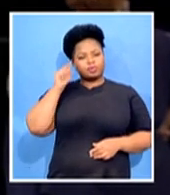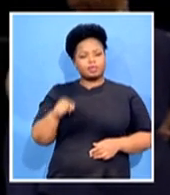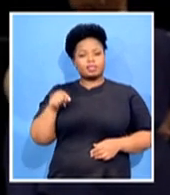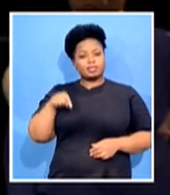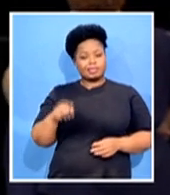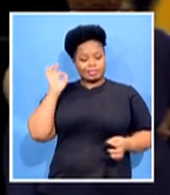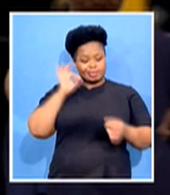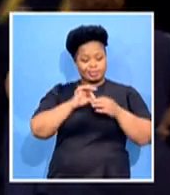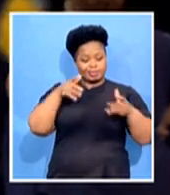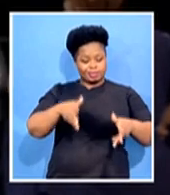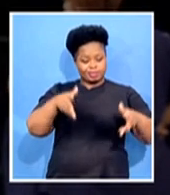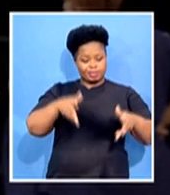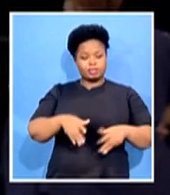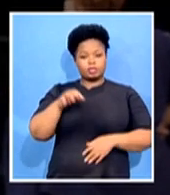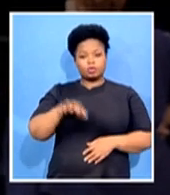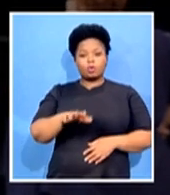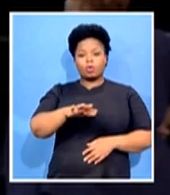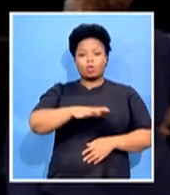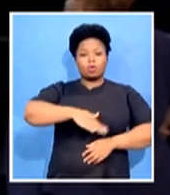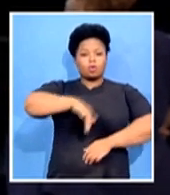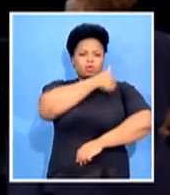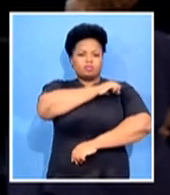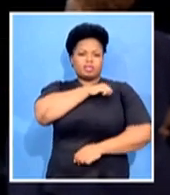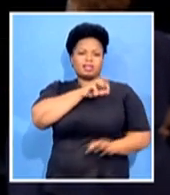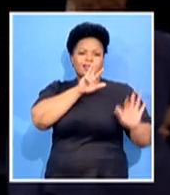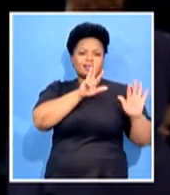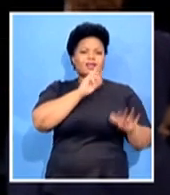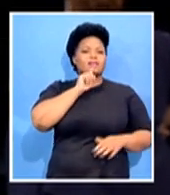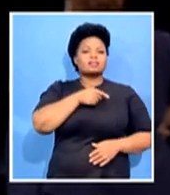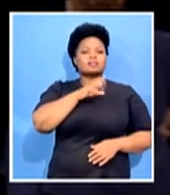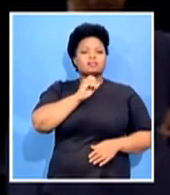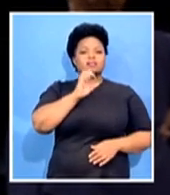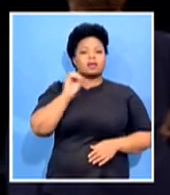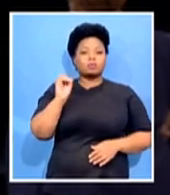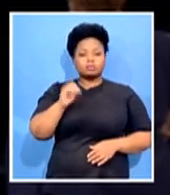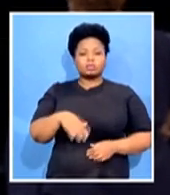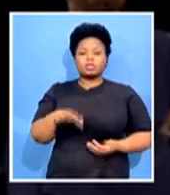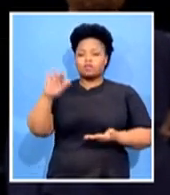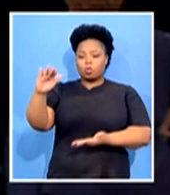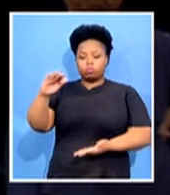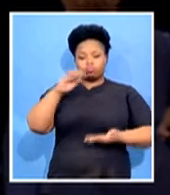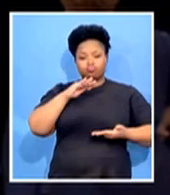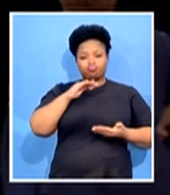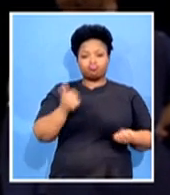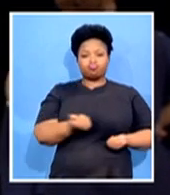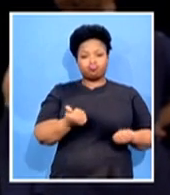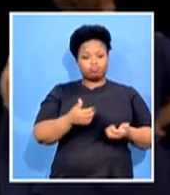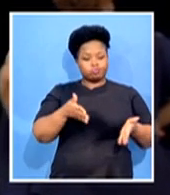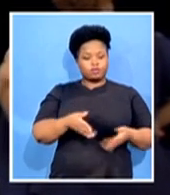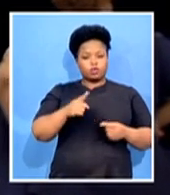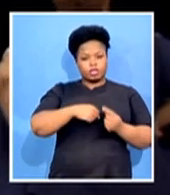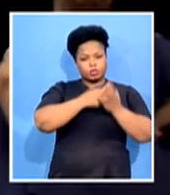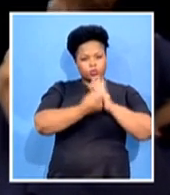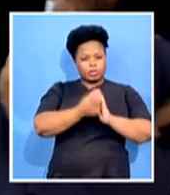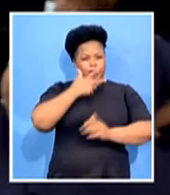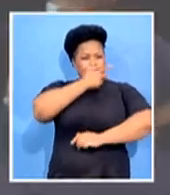are 9,000 doses of the vaccine that have been given for this week at the facility. And you'd recall,